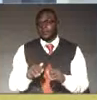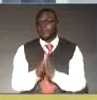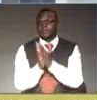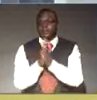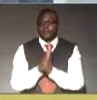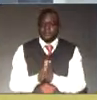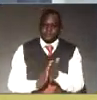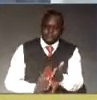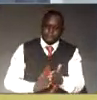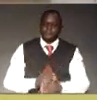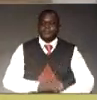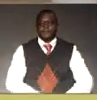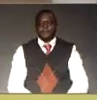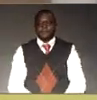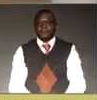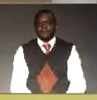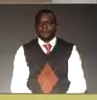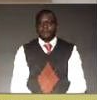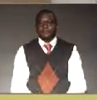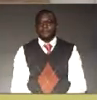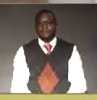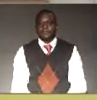Sentamu reports.